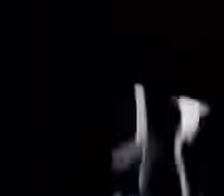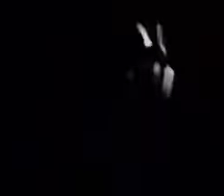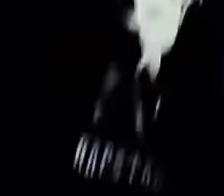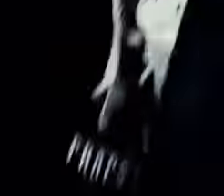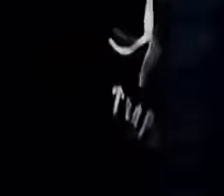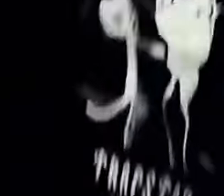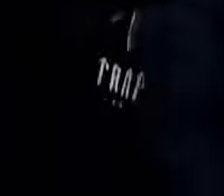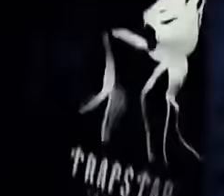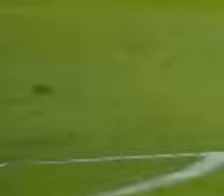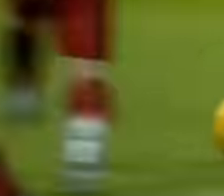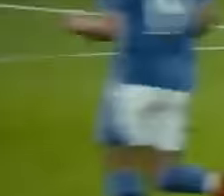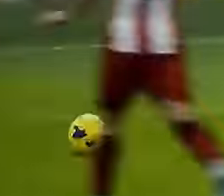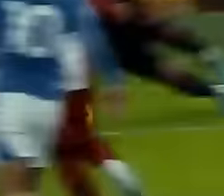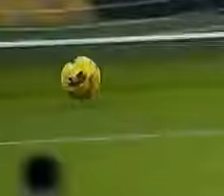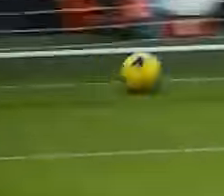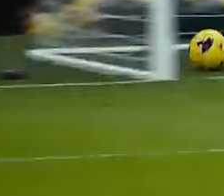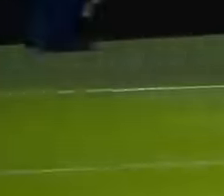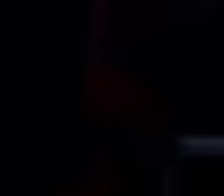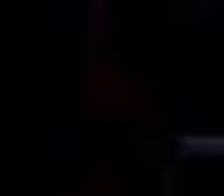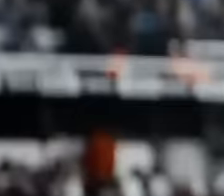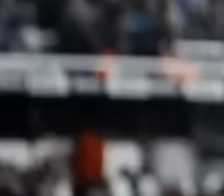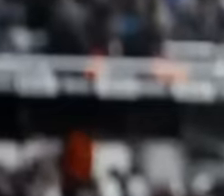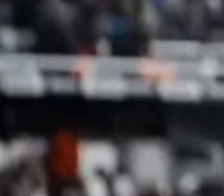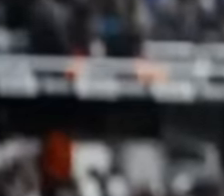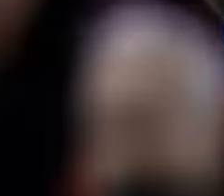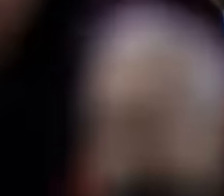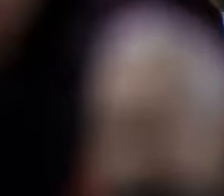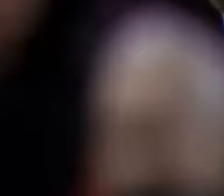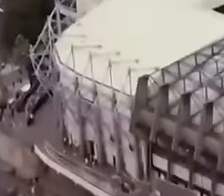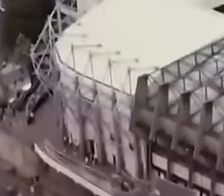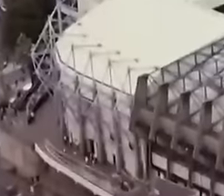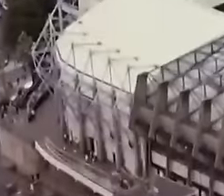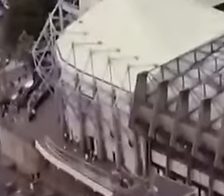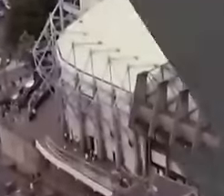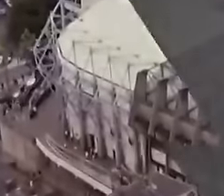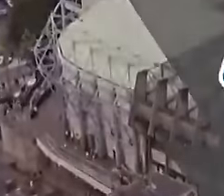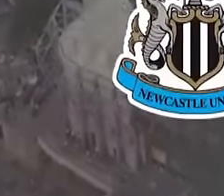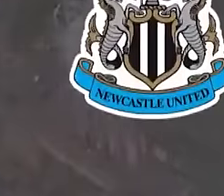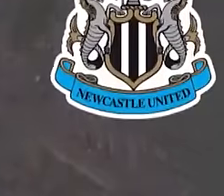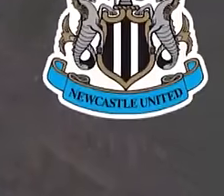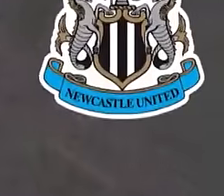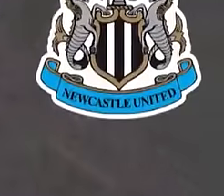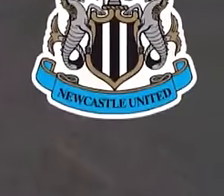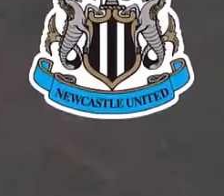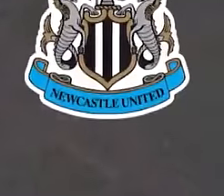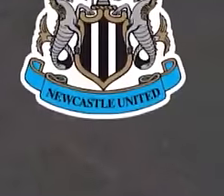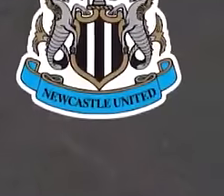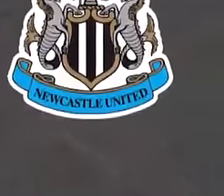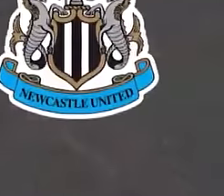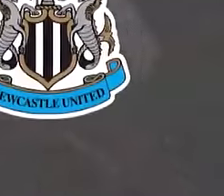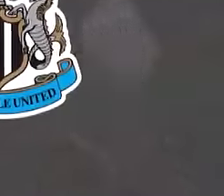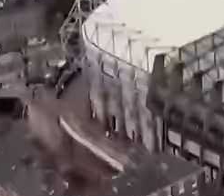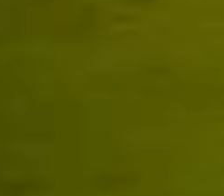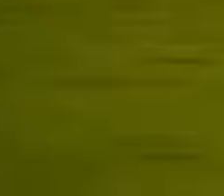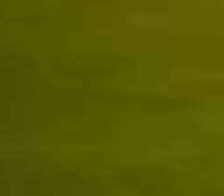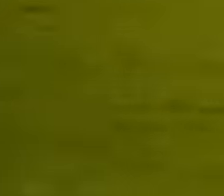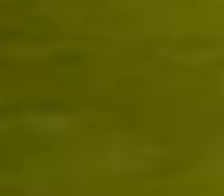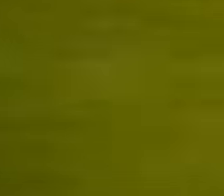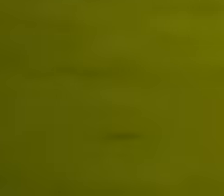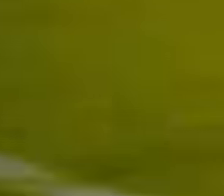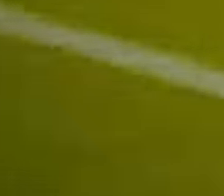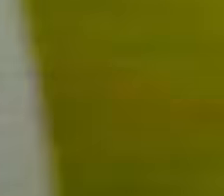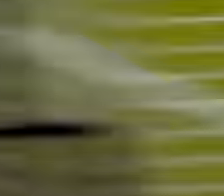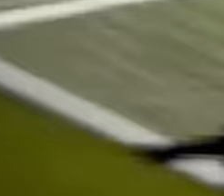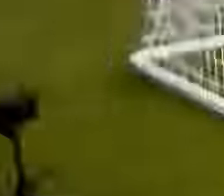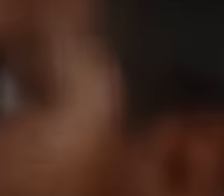by an action-packed clash at St. James's Park as Newcastle United hosts defending champions Manchester City. And